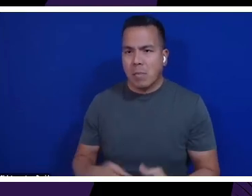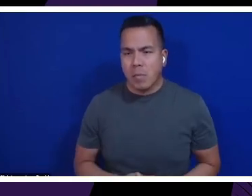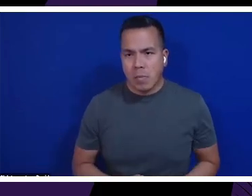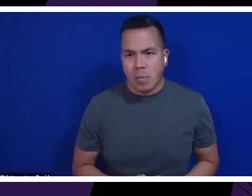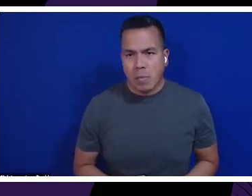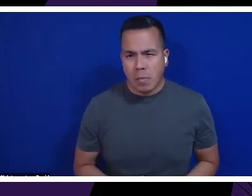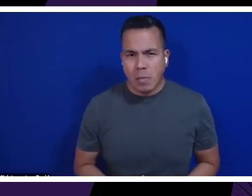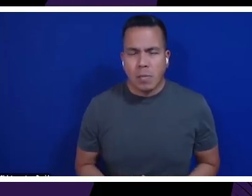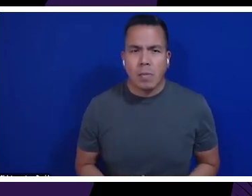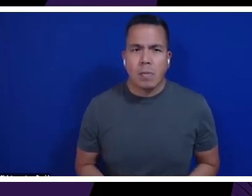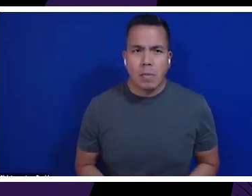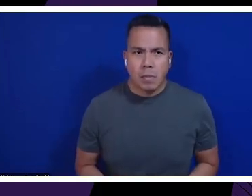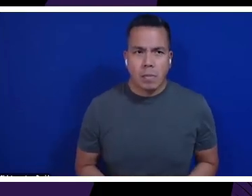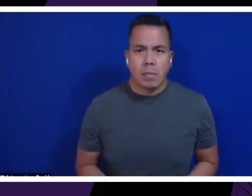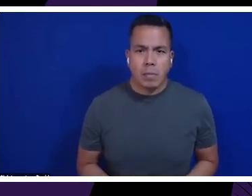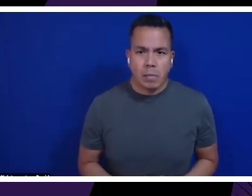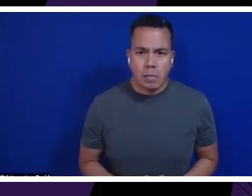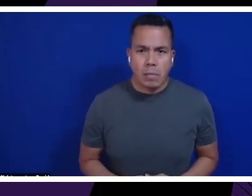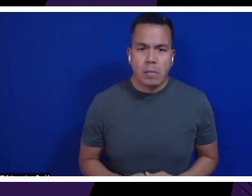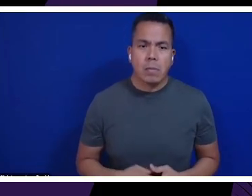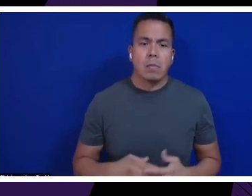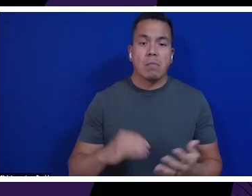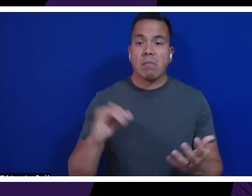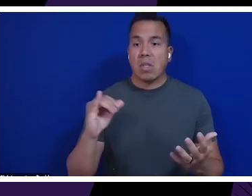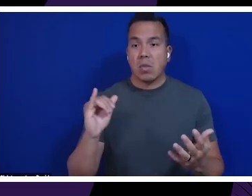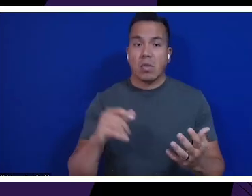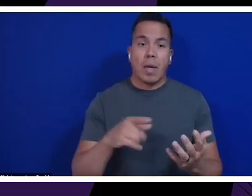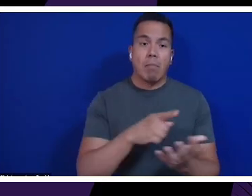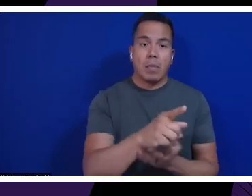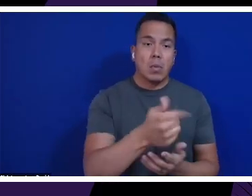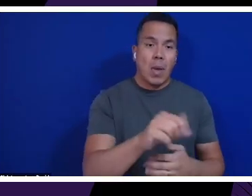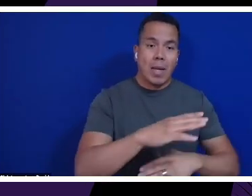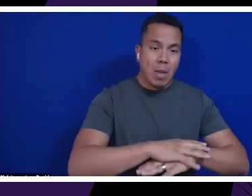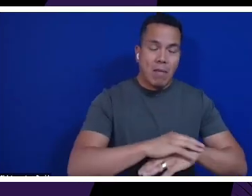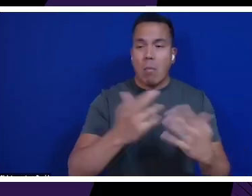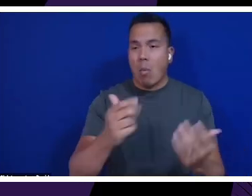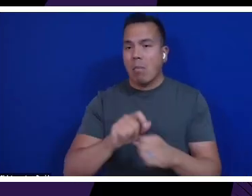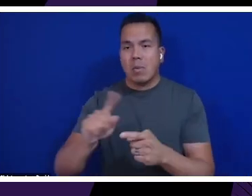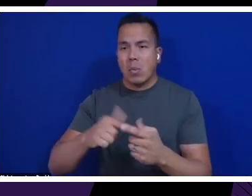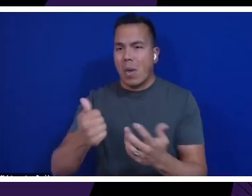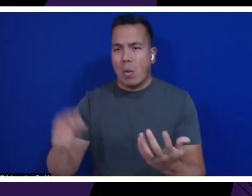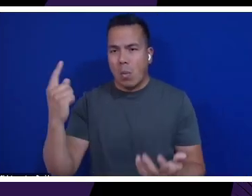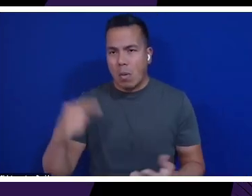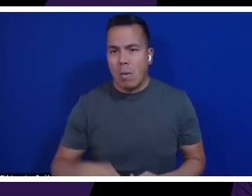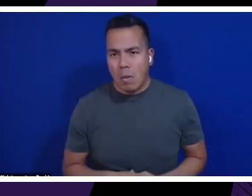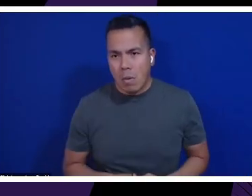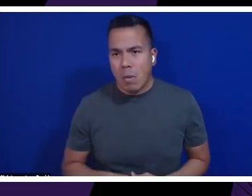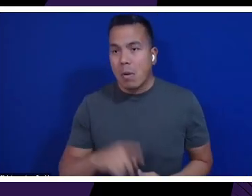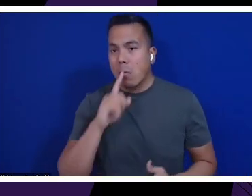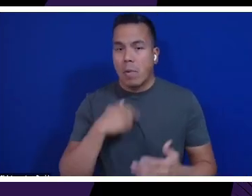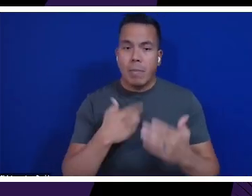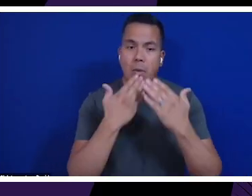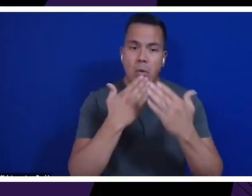whichever platform you want to share and to who you want to share with. I am very much thankful to